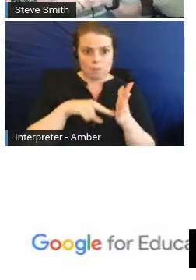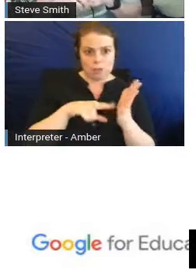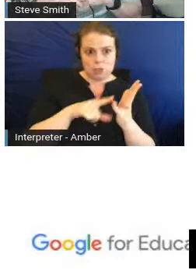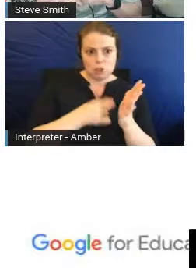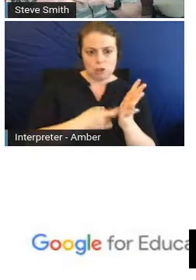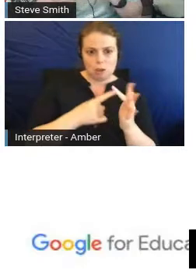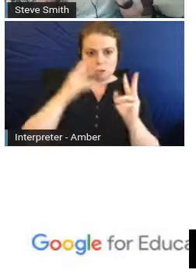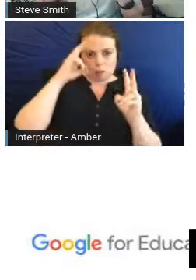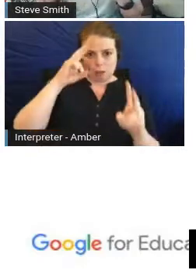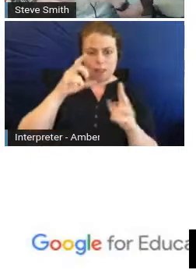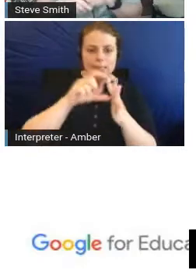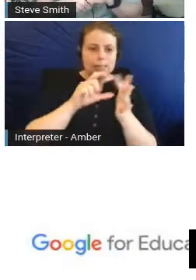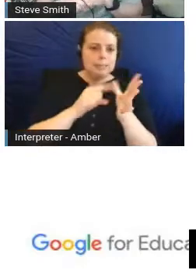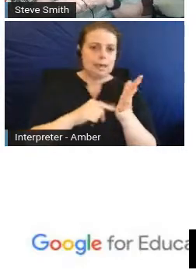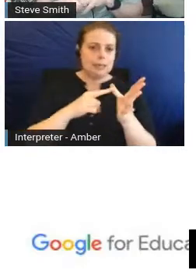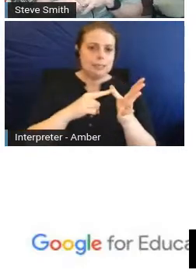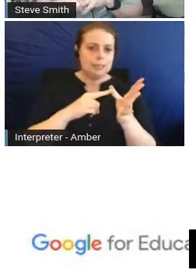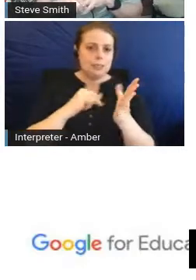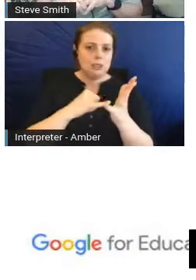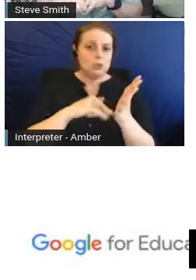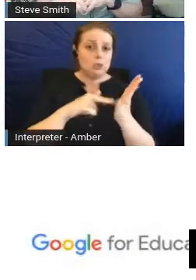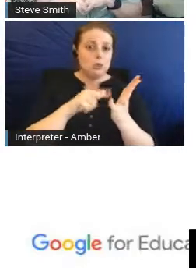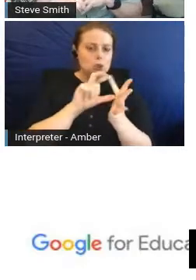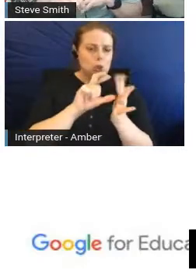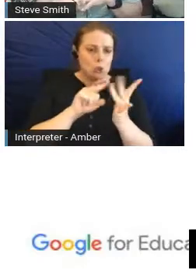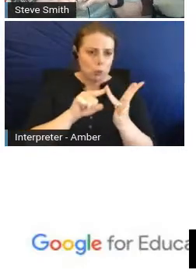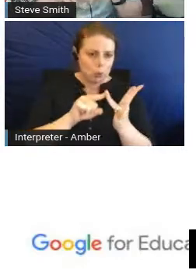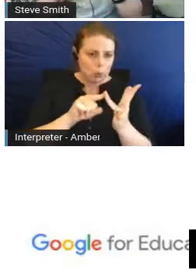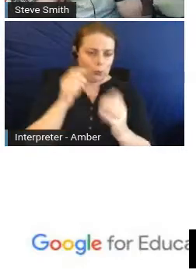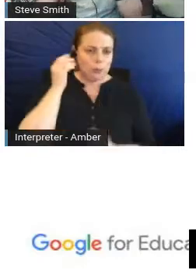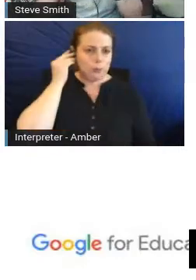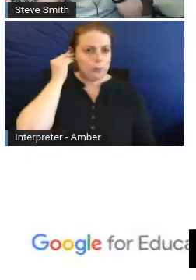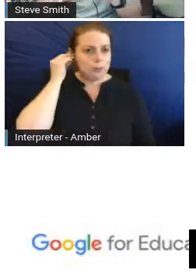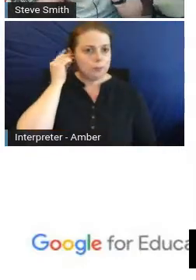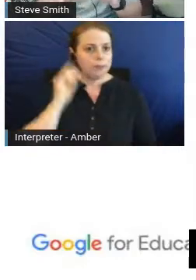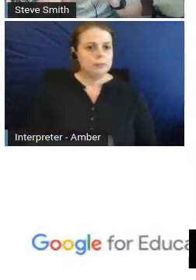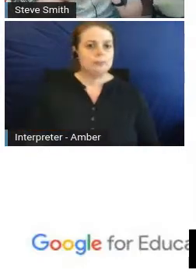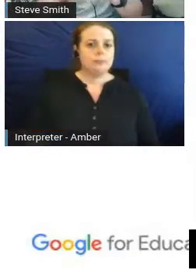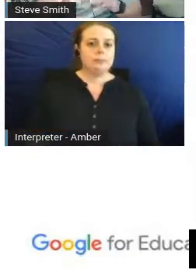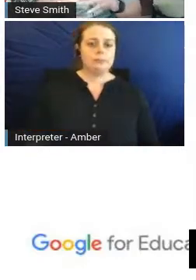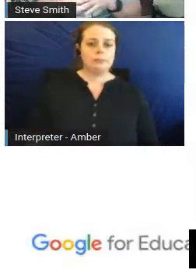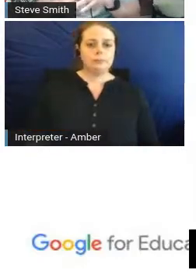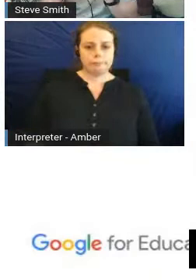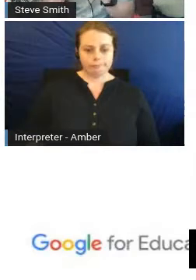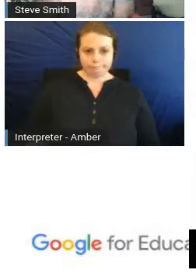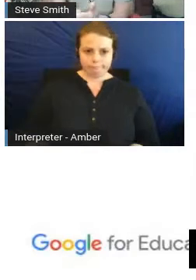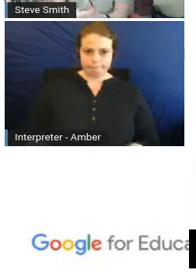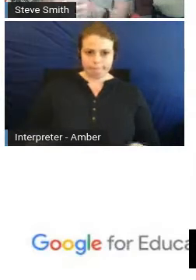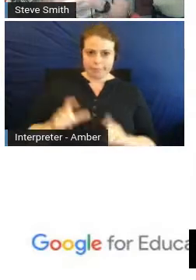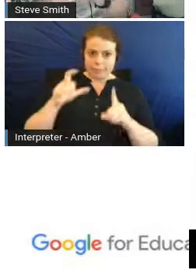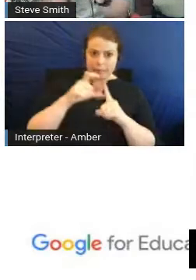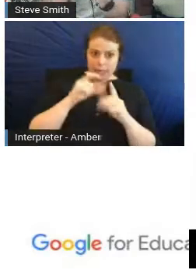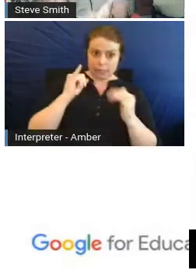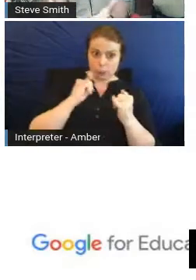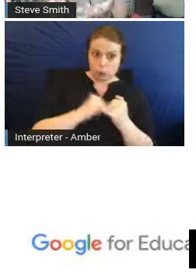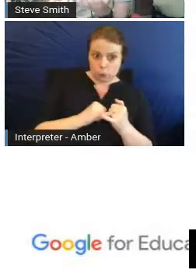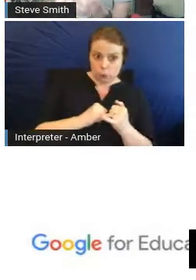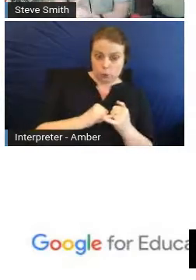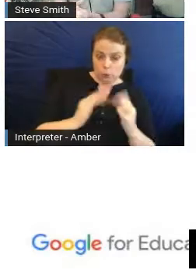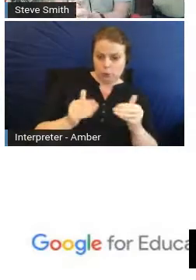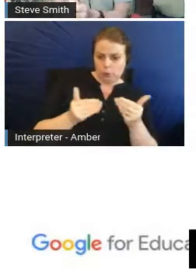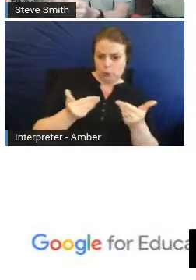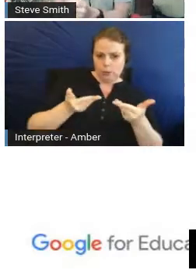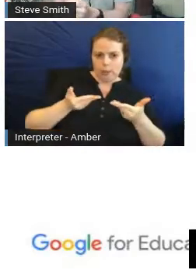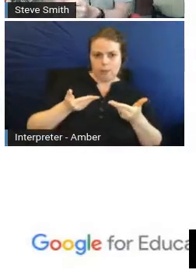Data Studio, or Data Studio, depending on how you're going to say it. And Data Studio gives us the ability to